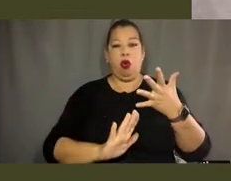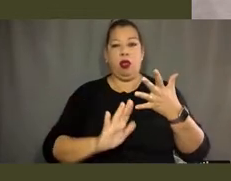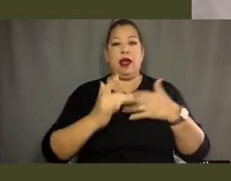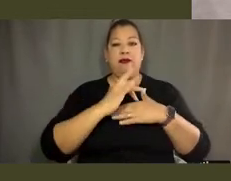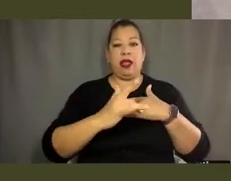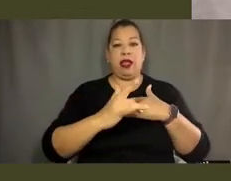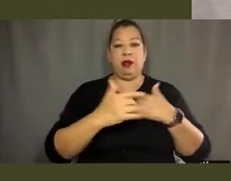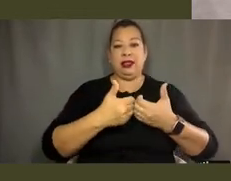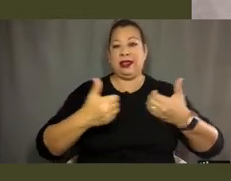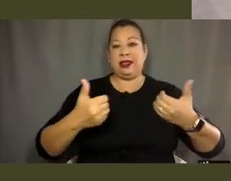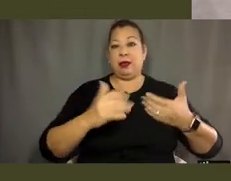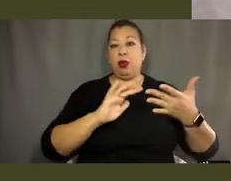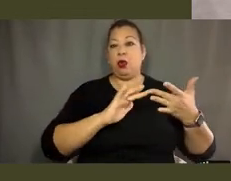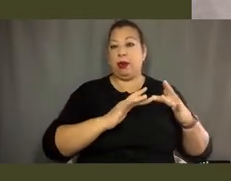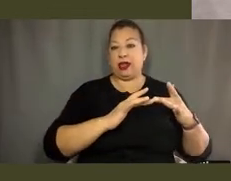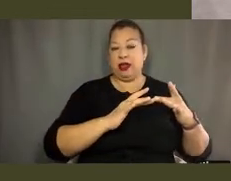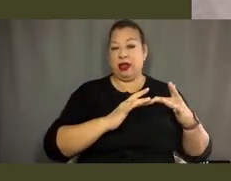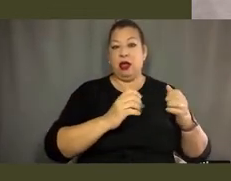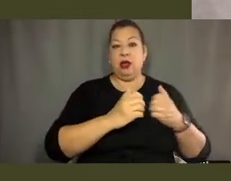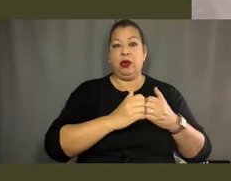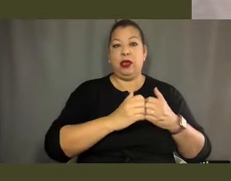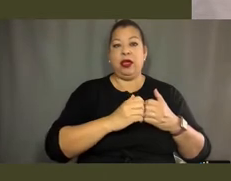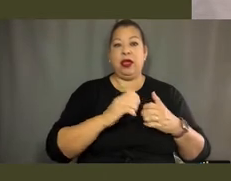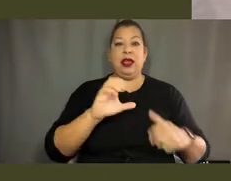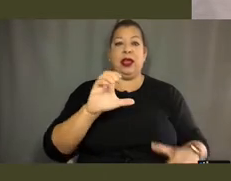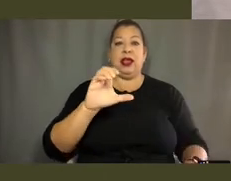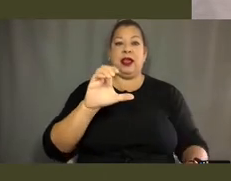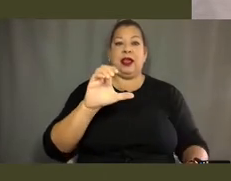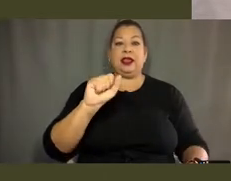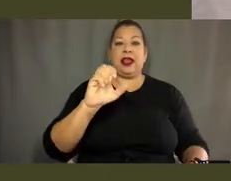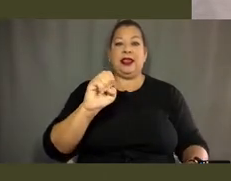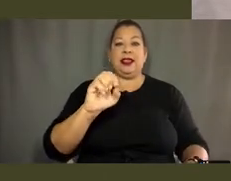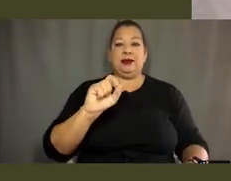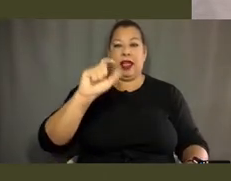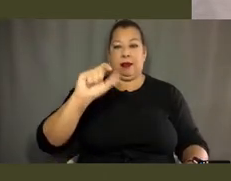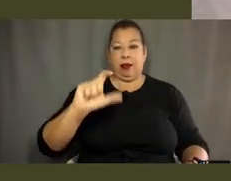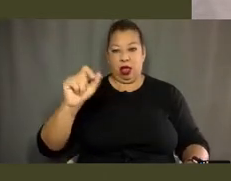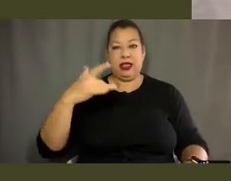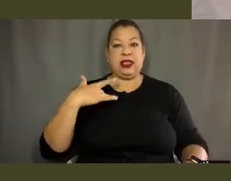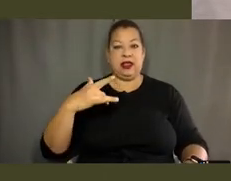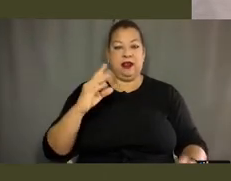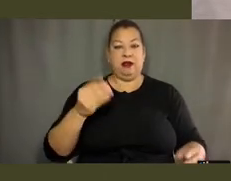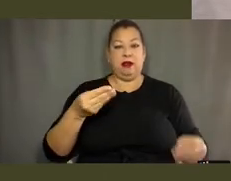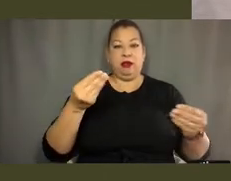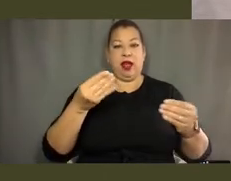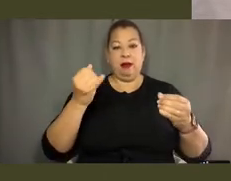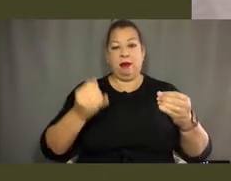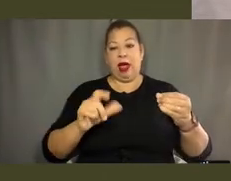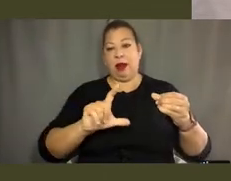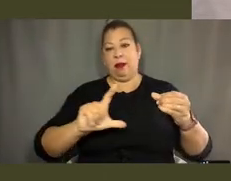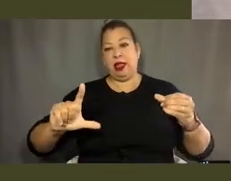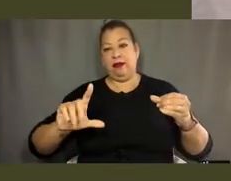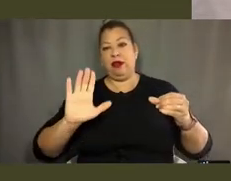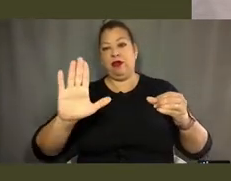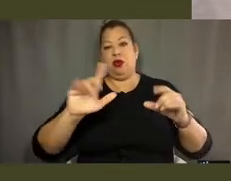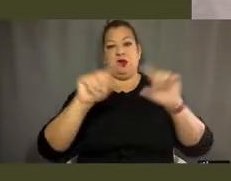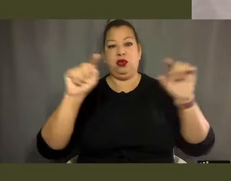website with a case-sensitive link to access it provided on the bottom left-hand side of your screens,